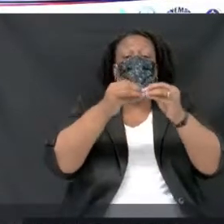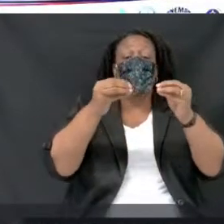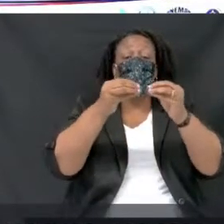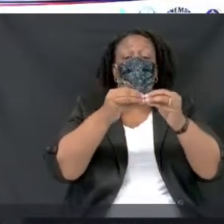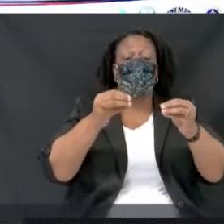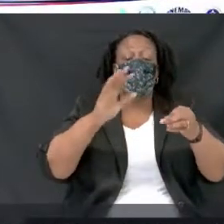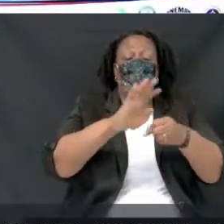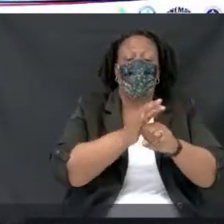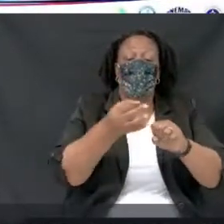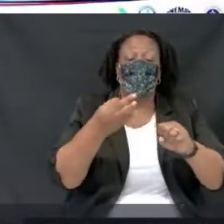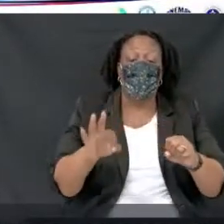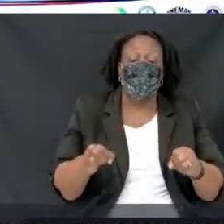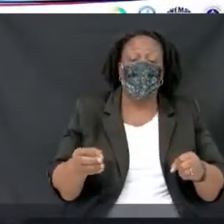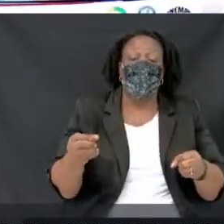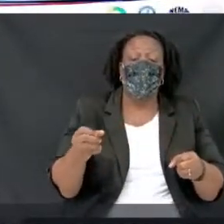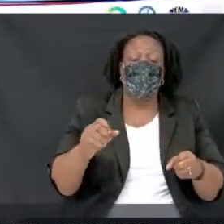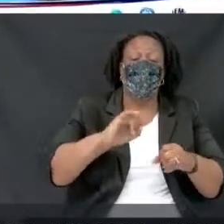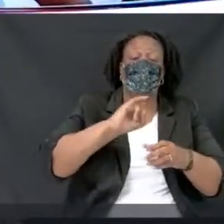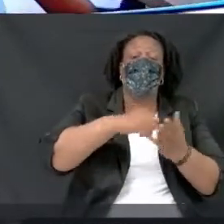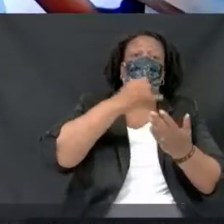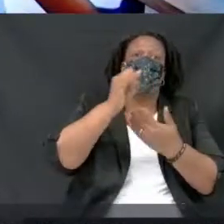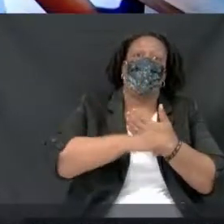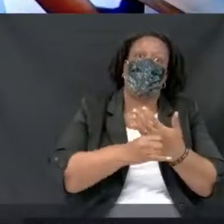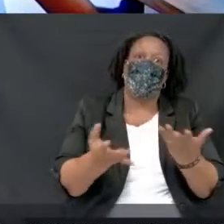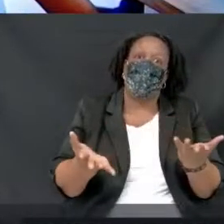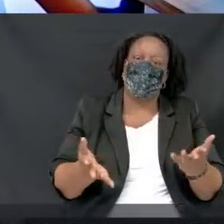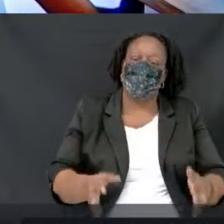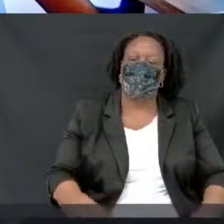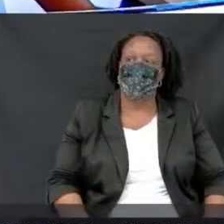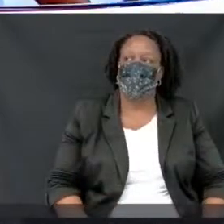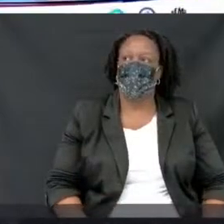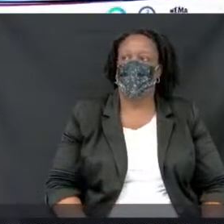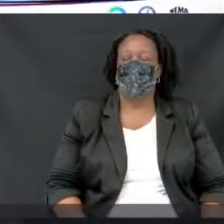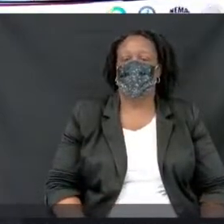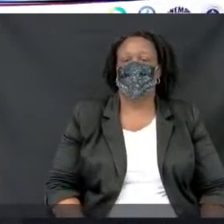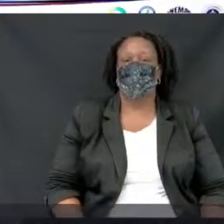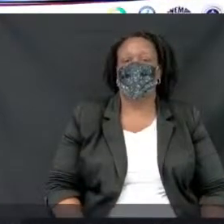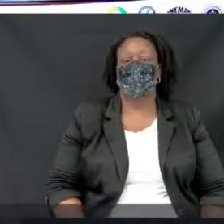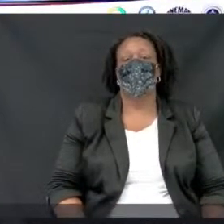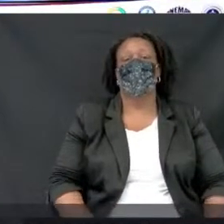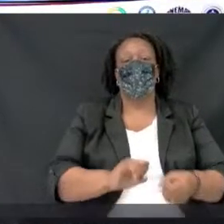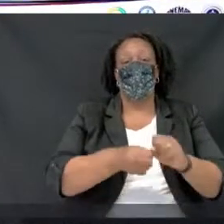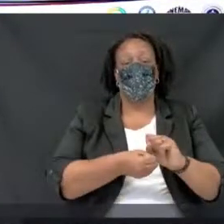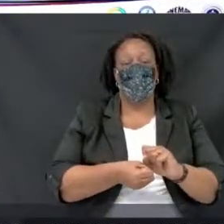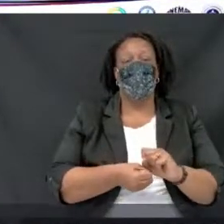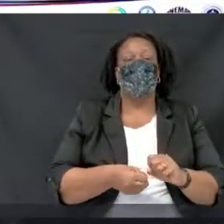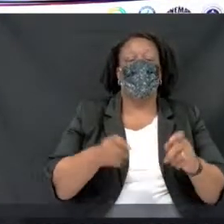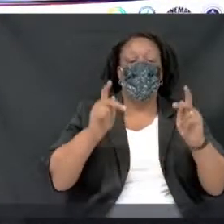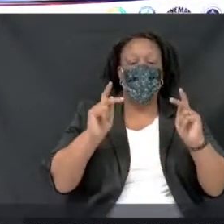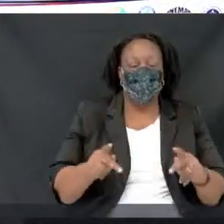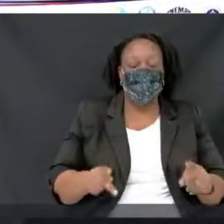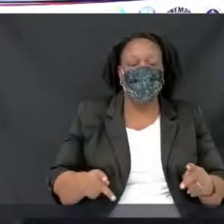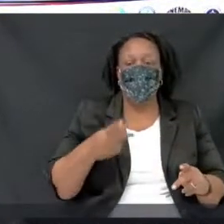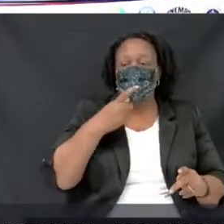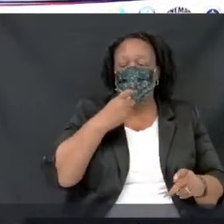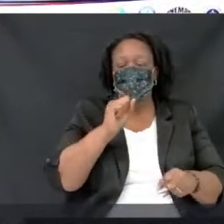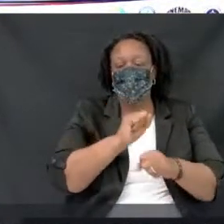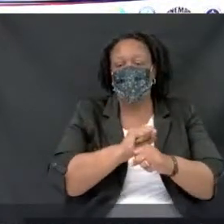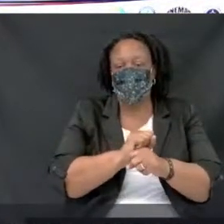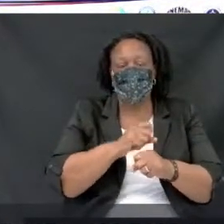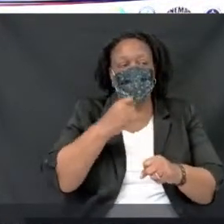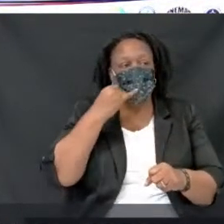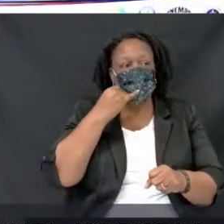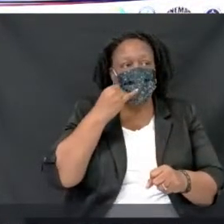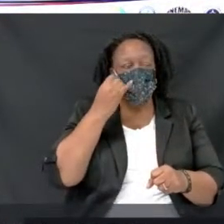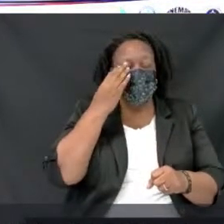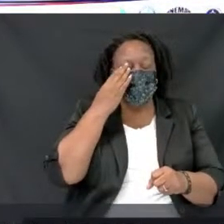answer some of the questions and concerns that were raised by a number of journalists, and we are open to any further engagement